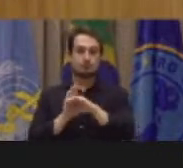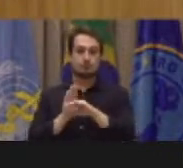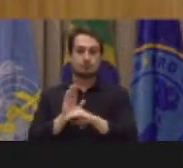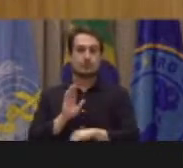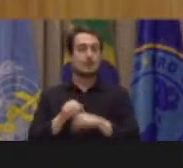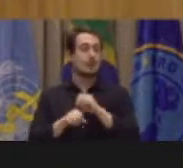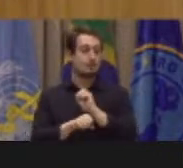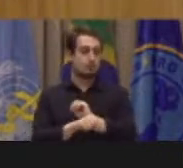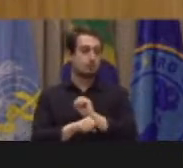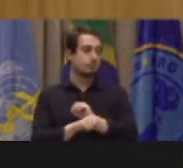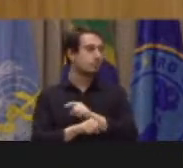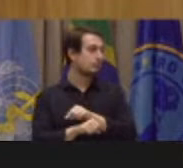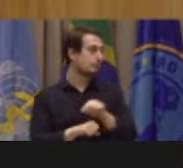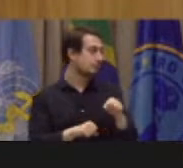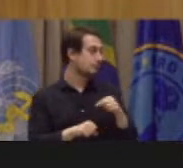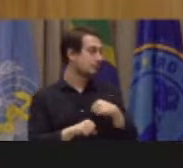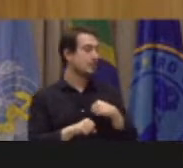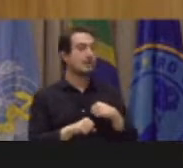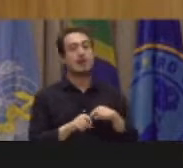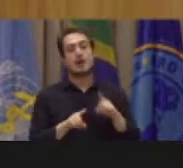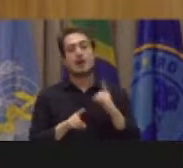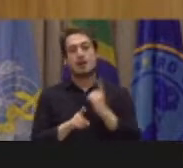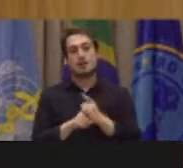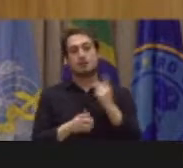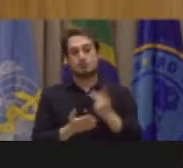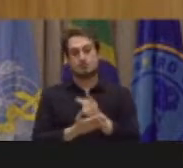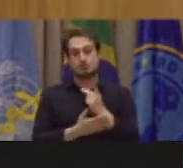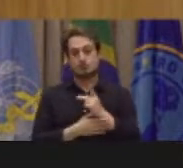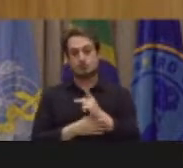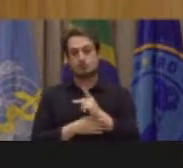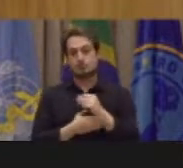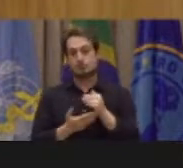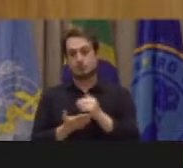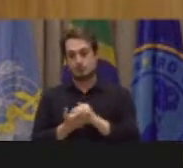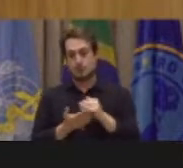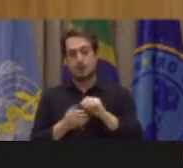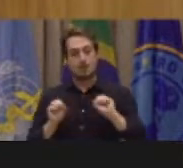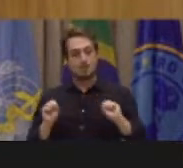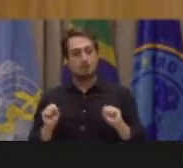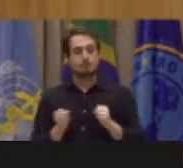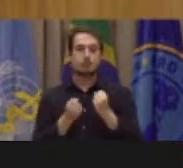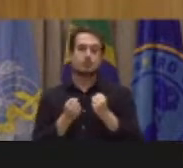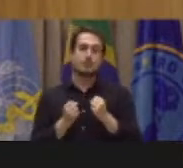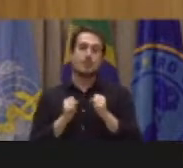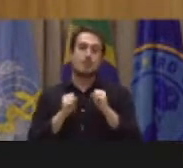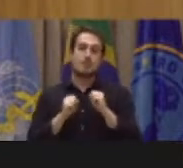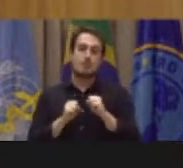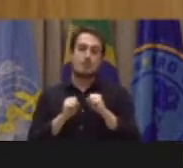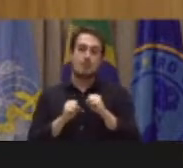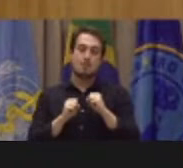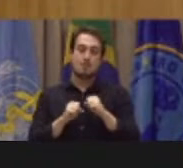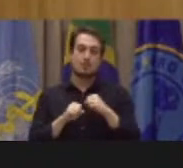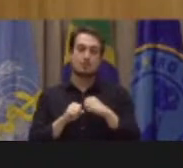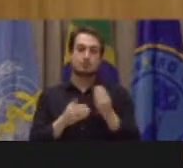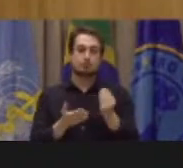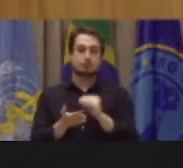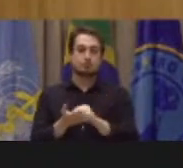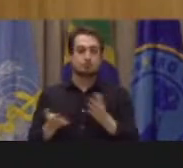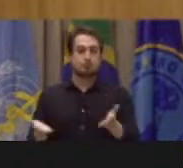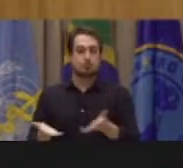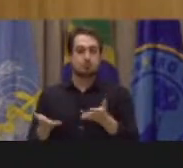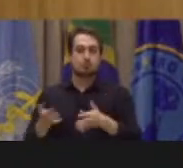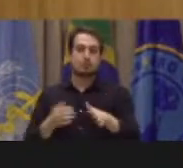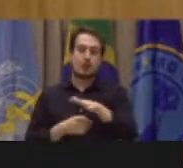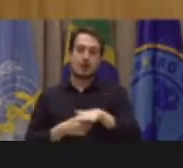and the expectation is that once it is made, this electronic platform,